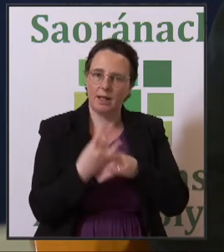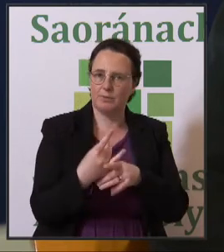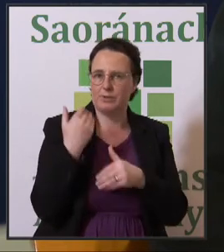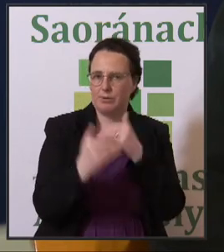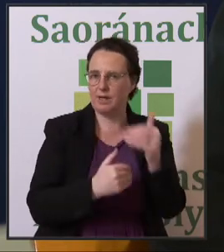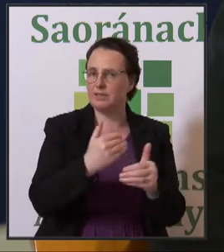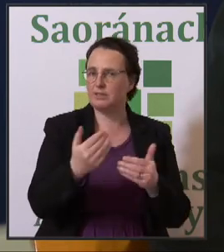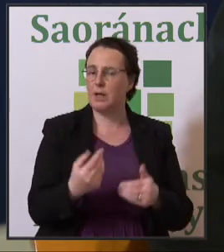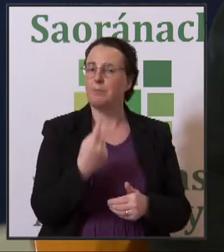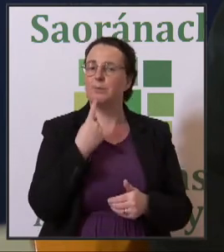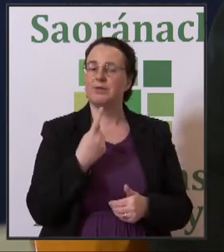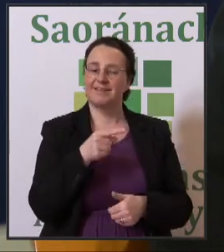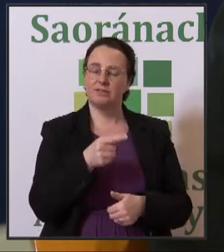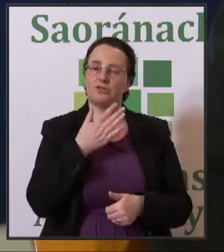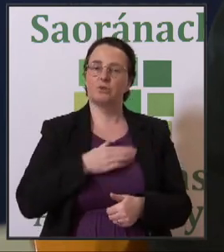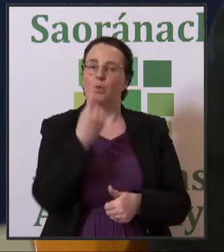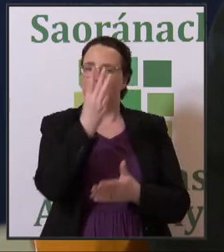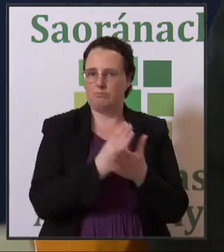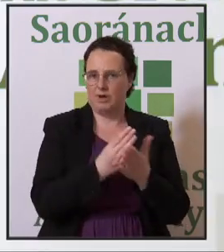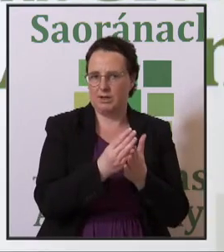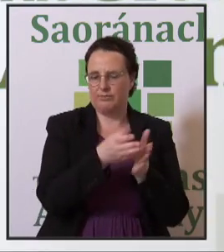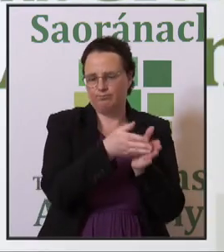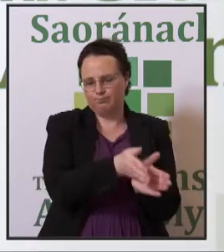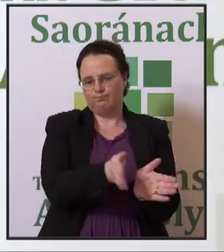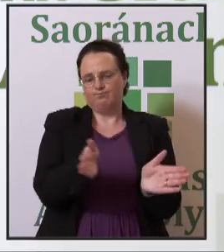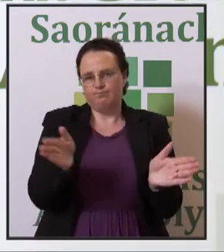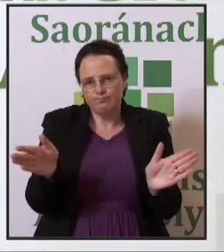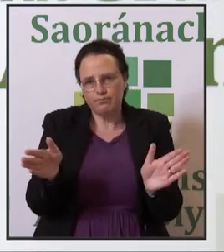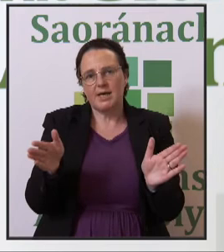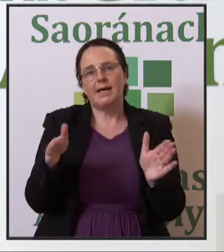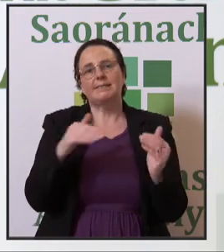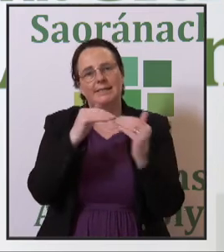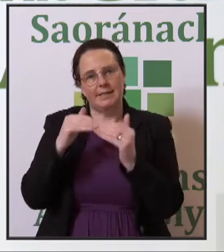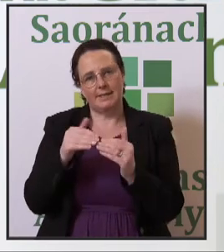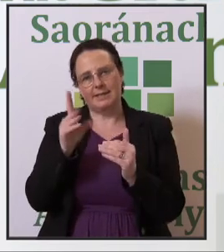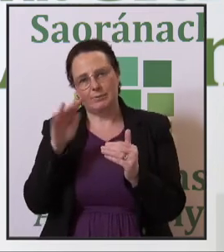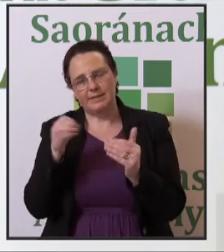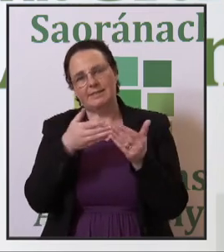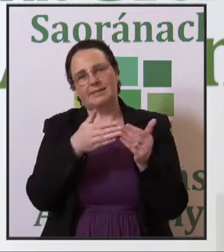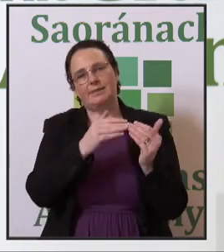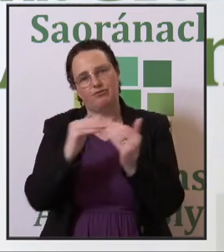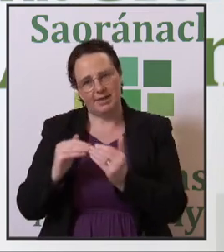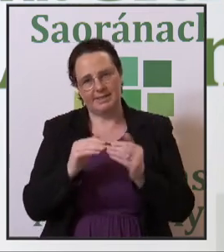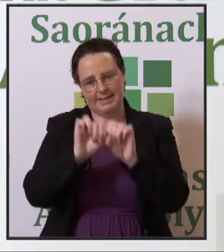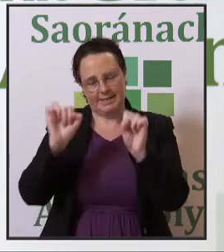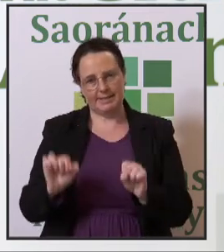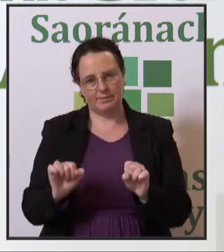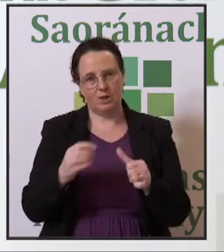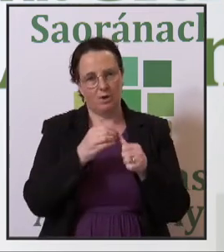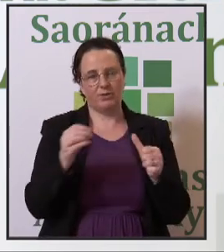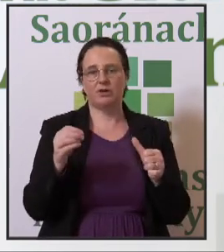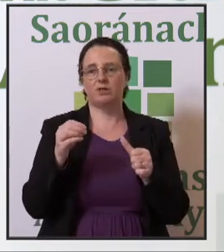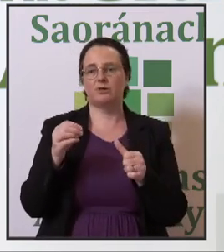But they are just one part of a wider deliberative democratic system, and they do not seek to replace existing